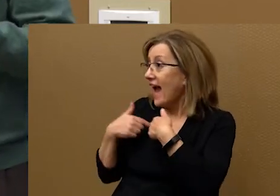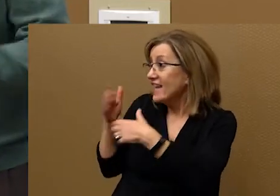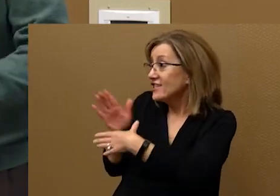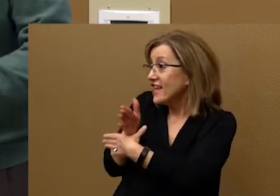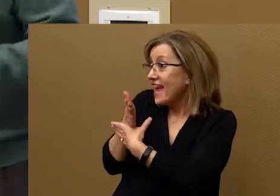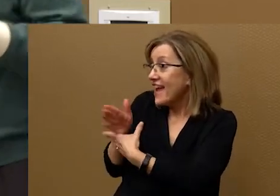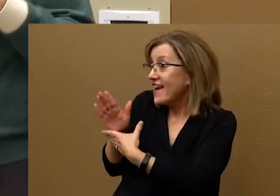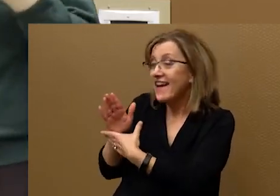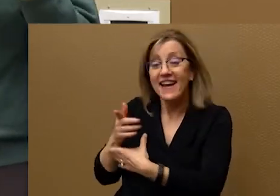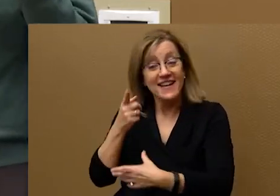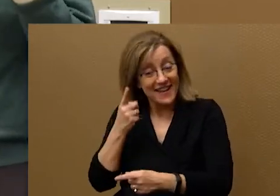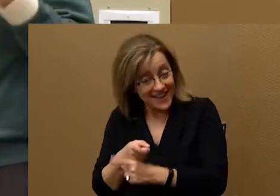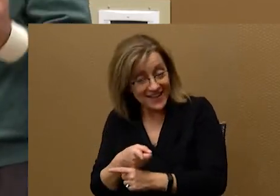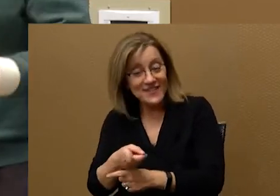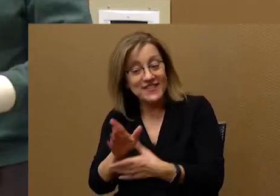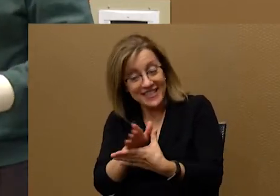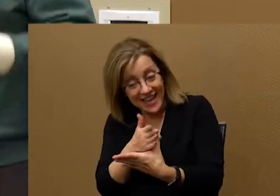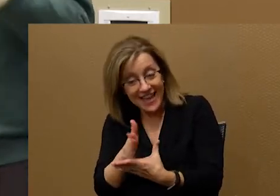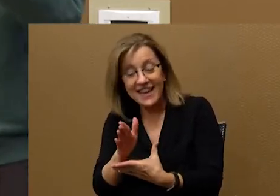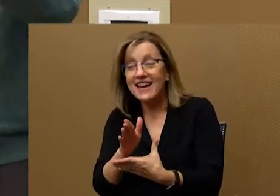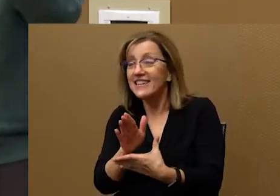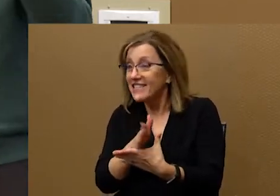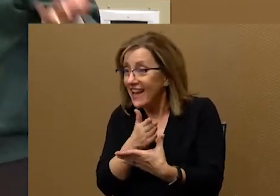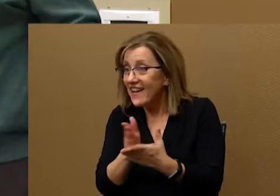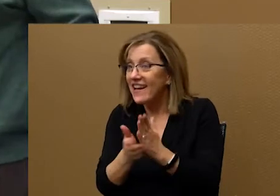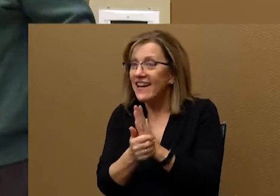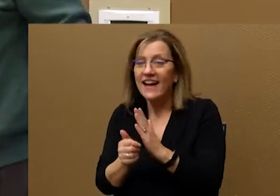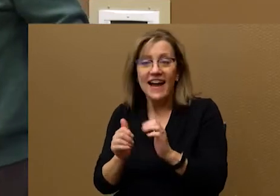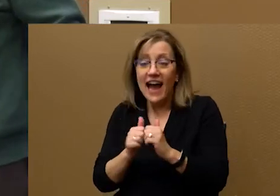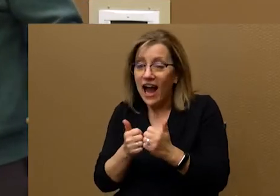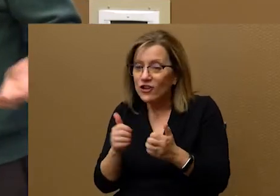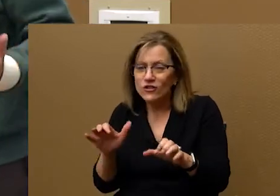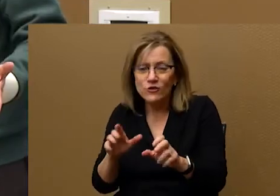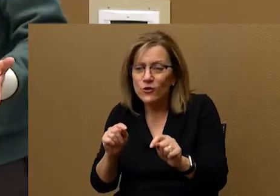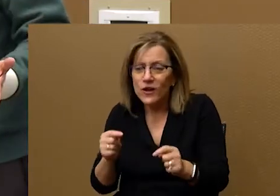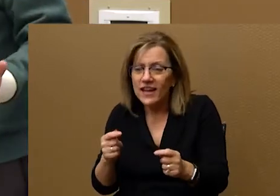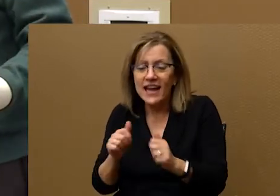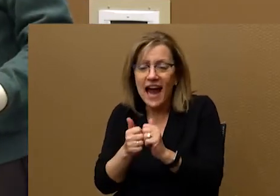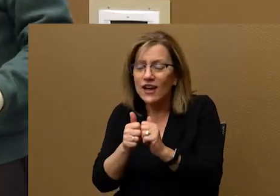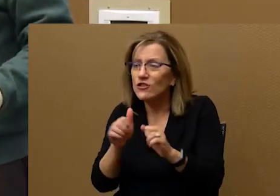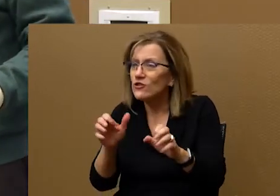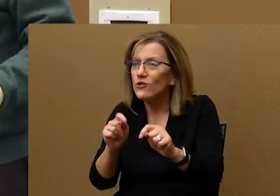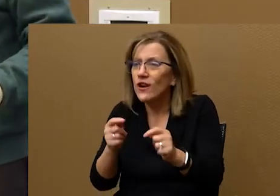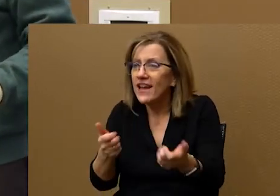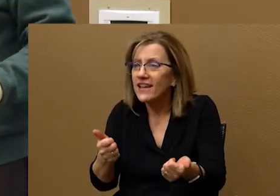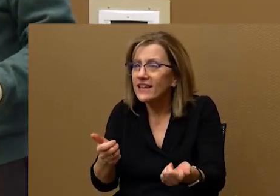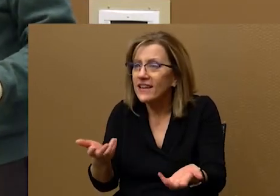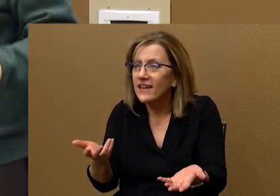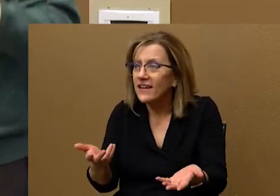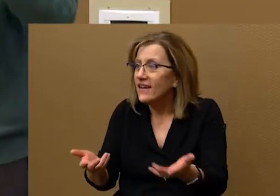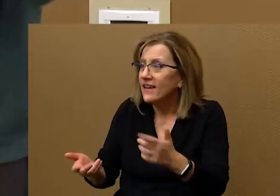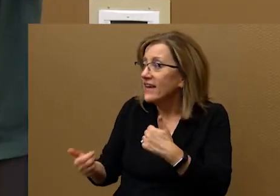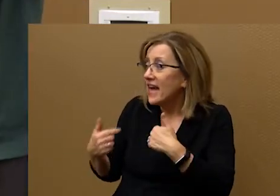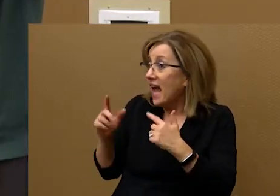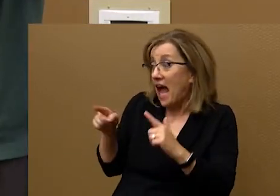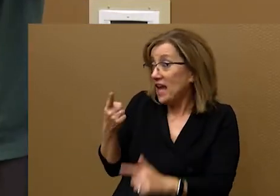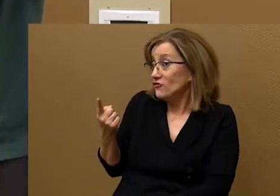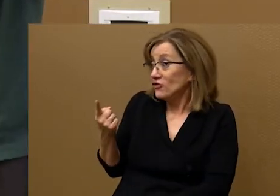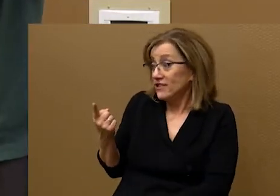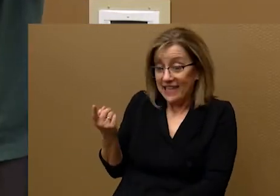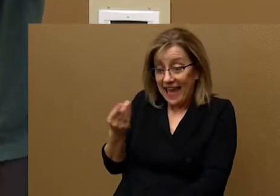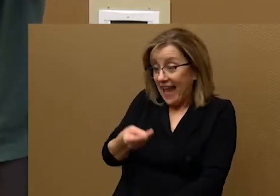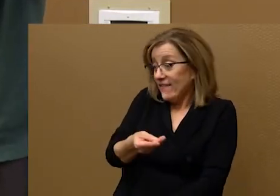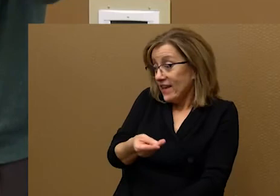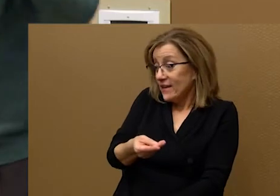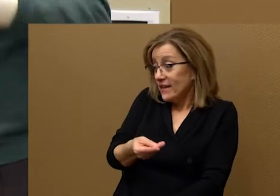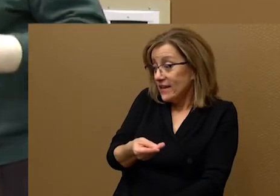You shared. You used your sharing skill. Lisa, how'd you do it? How'd you do it? I just gave it to her